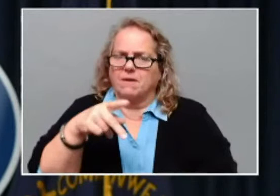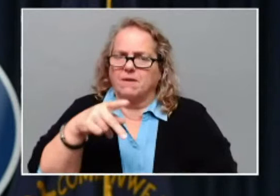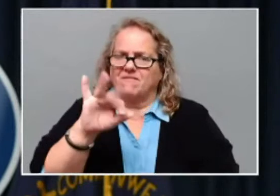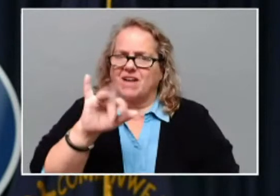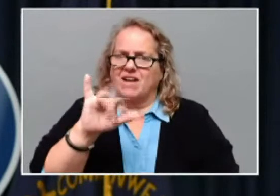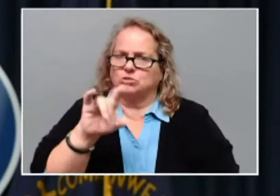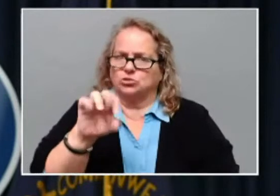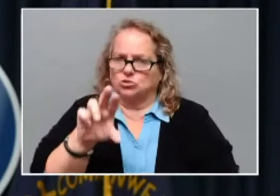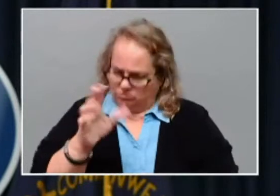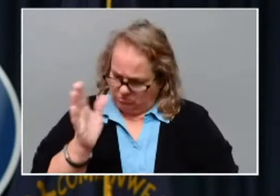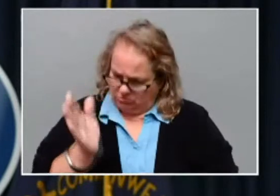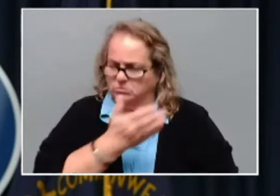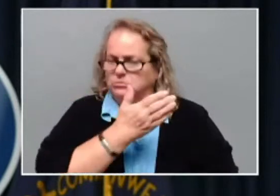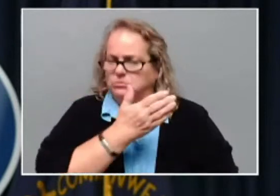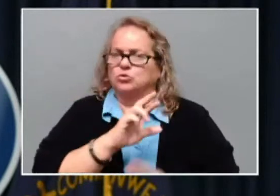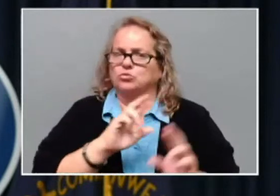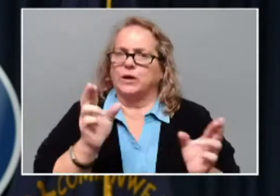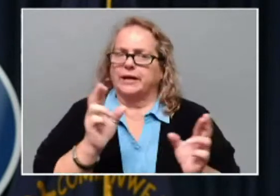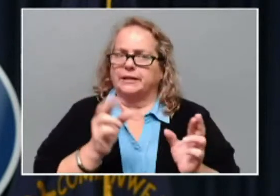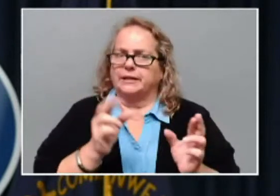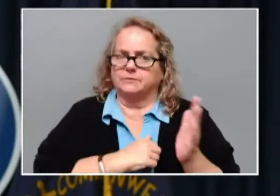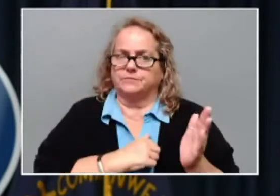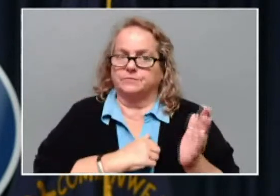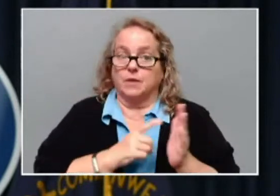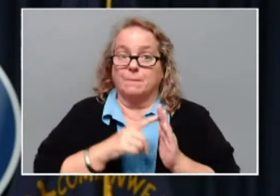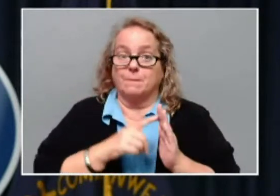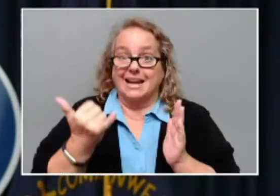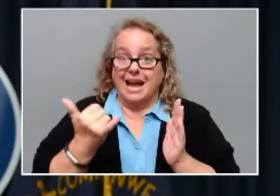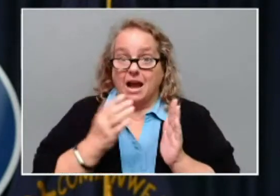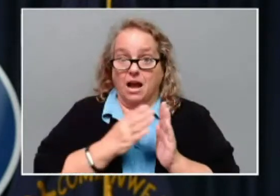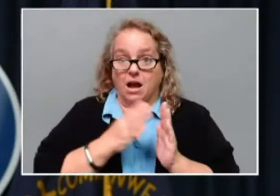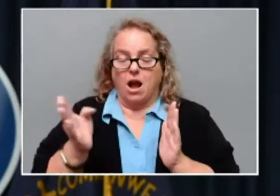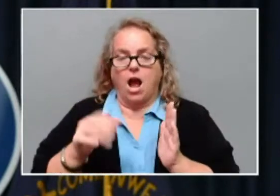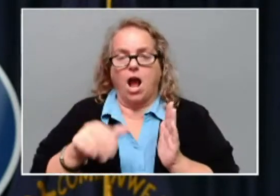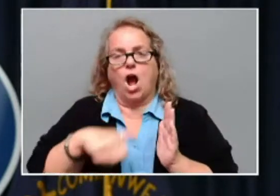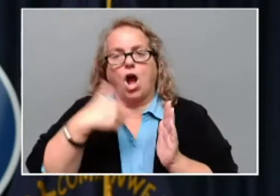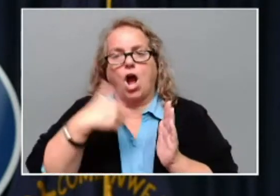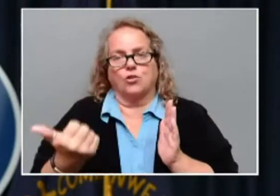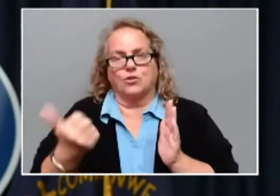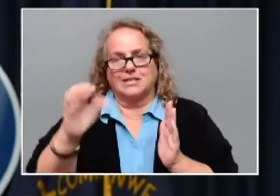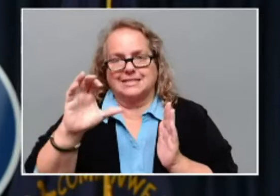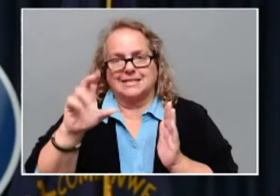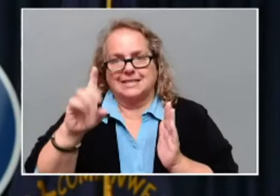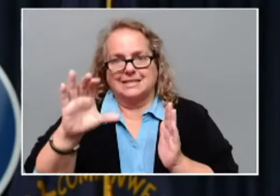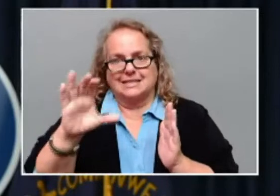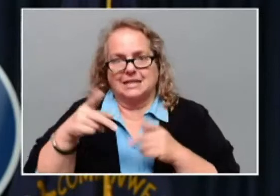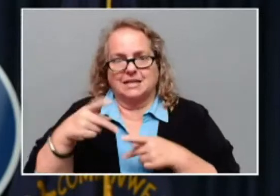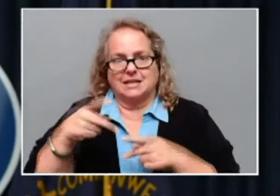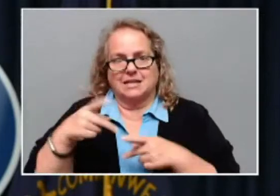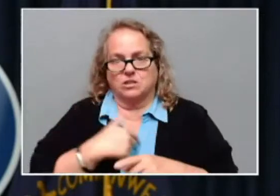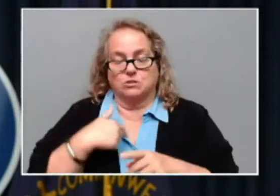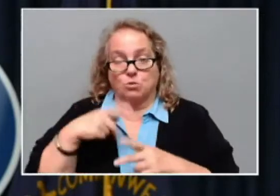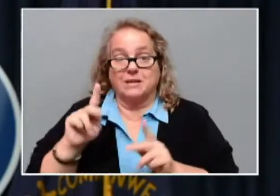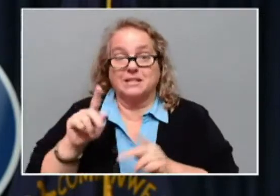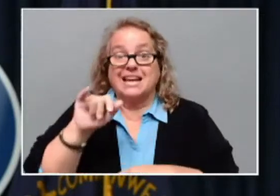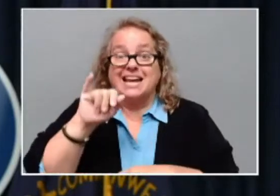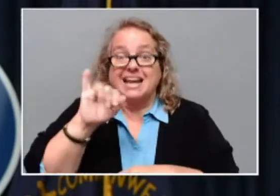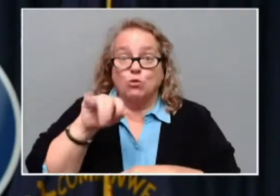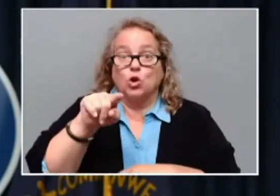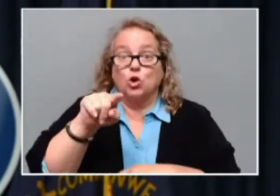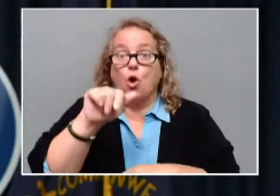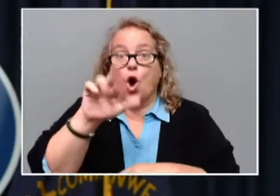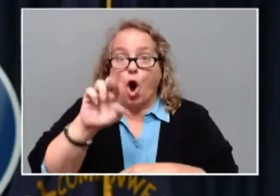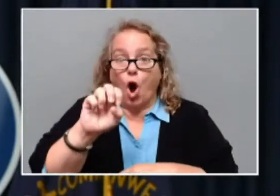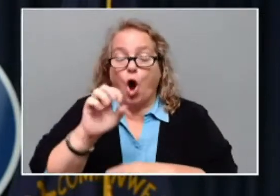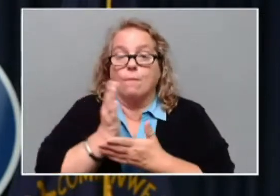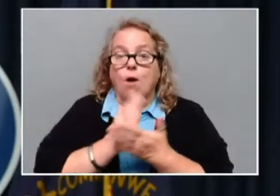out. But now there is another one that the CDC has given us. If you are a part of